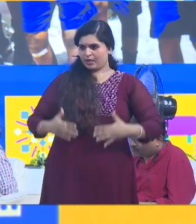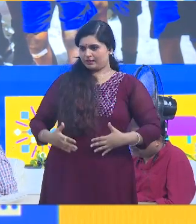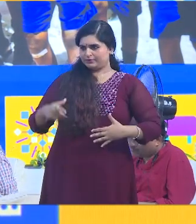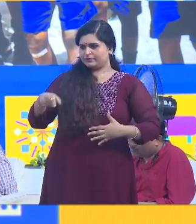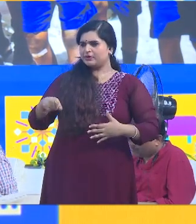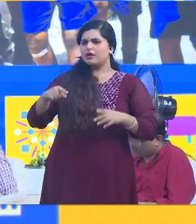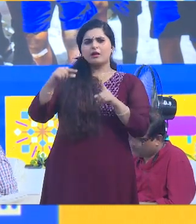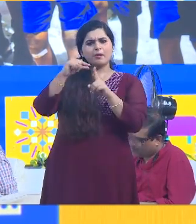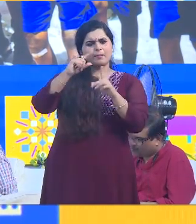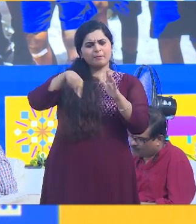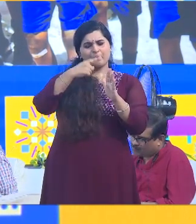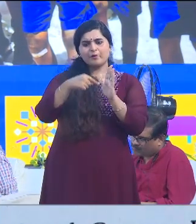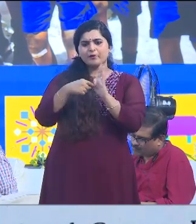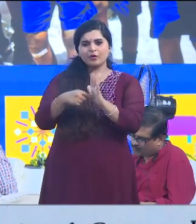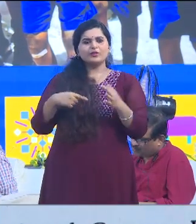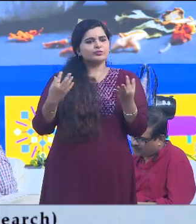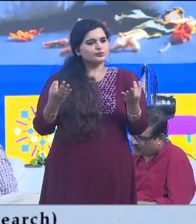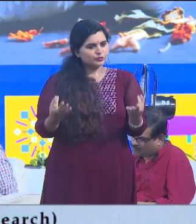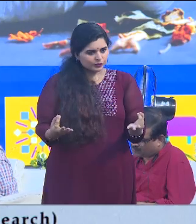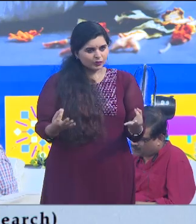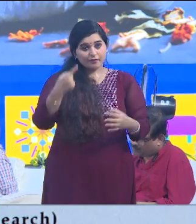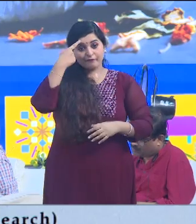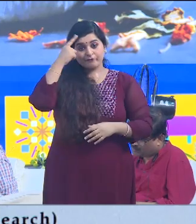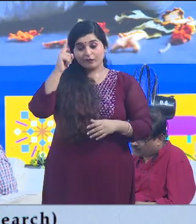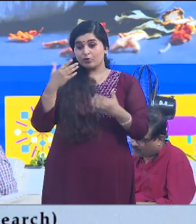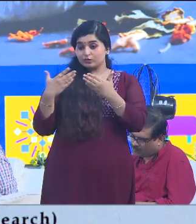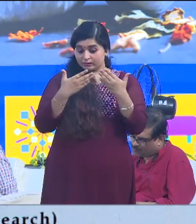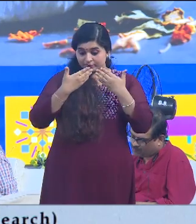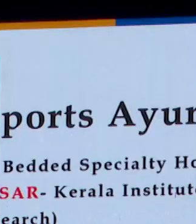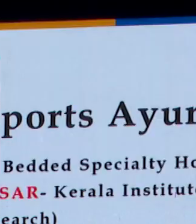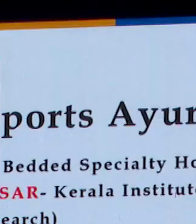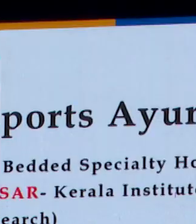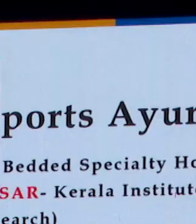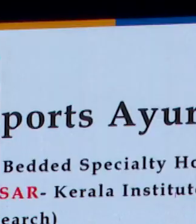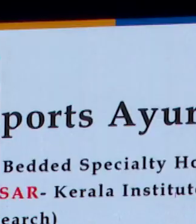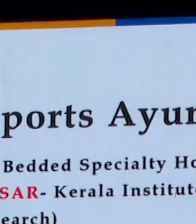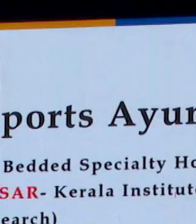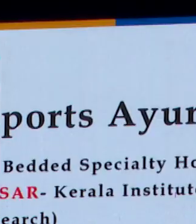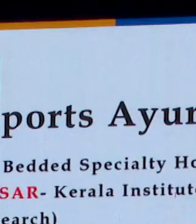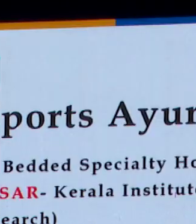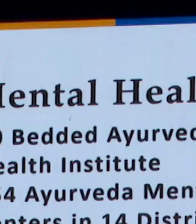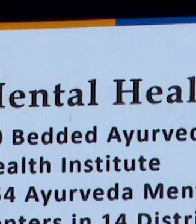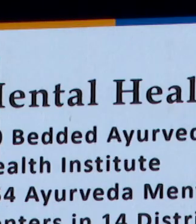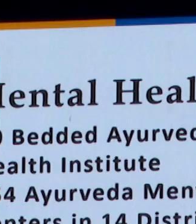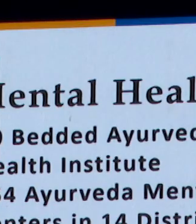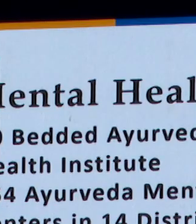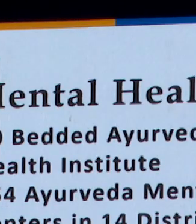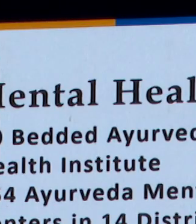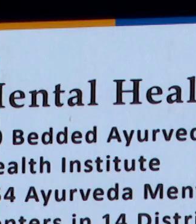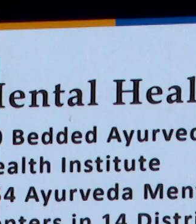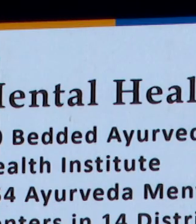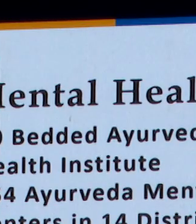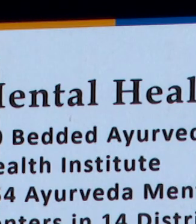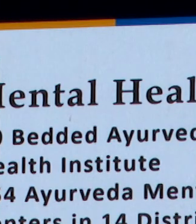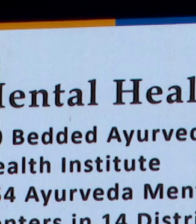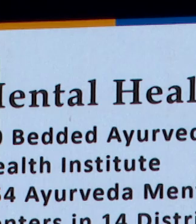and yoga for school children. Next one. Sports Ayurveda clinic, I mentioned about it. Next one. Mental